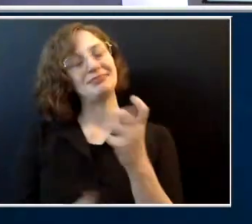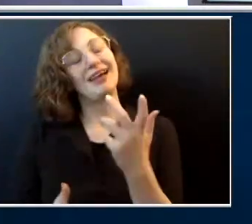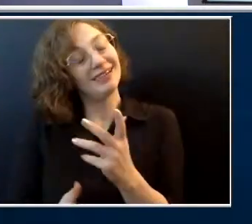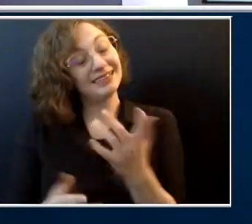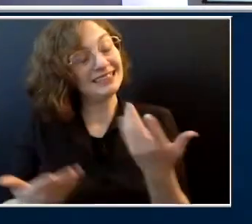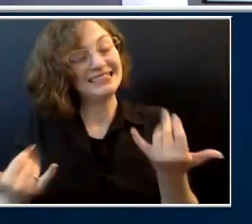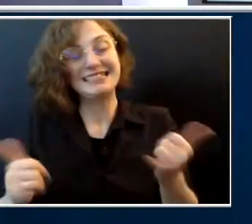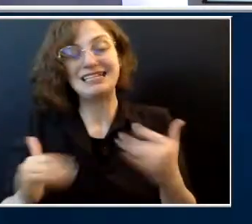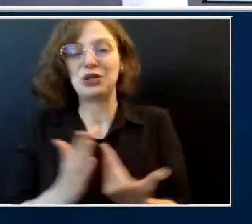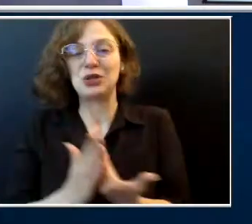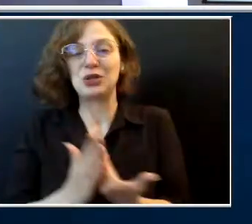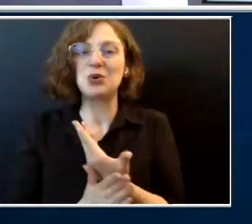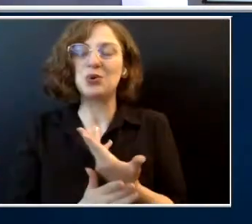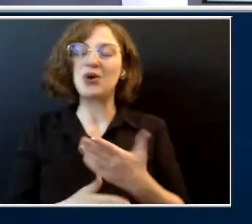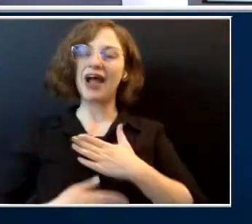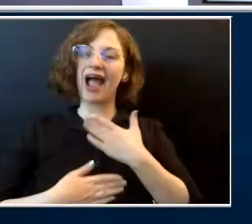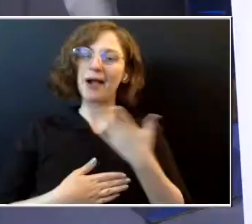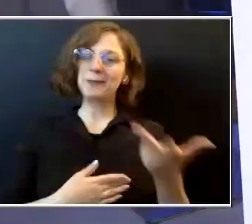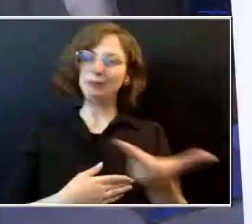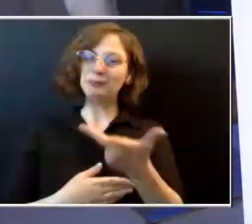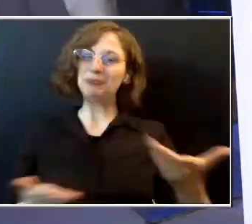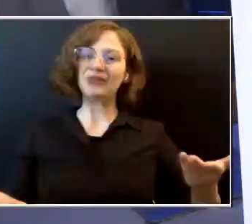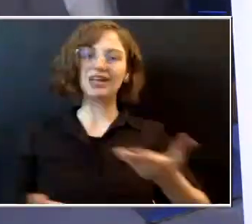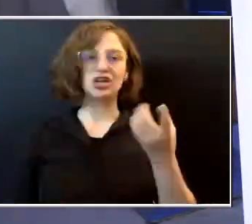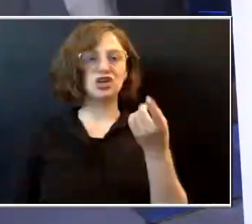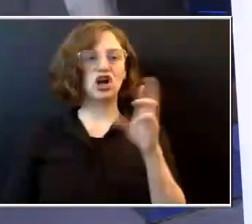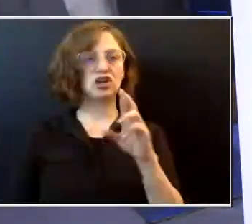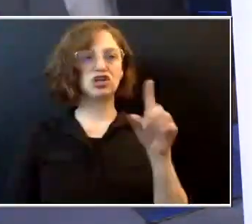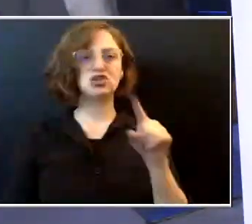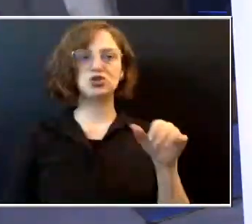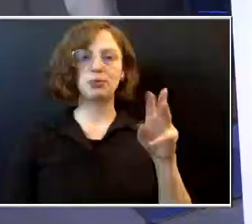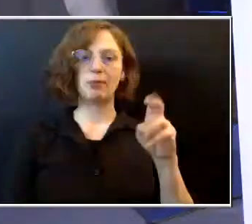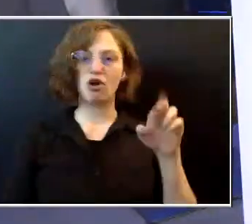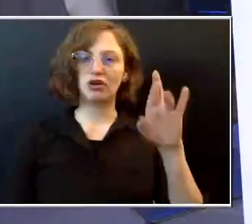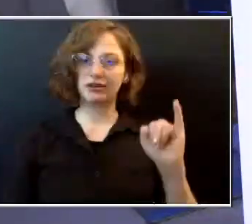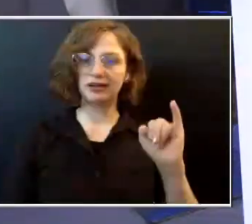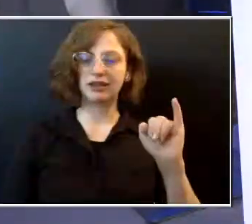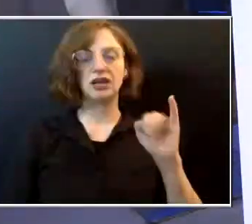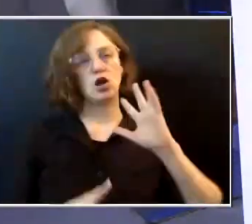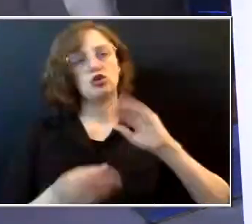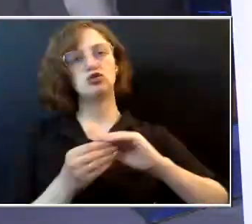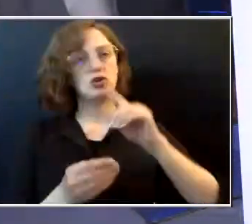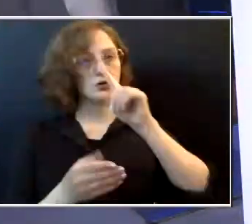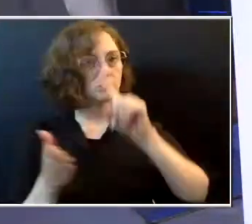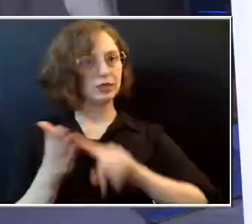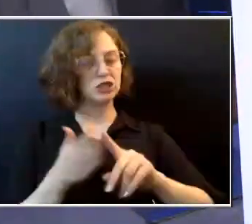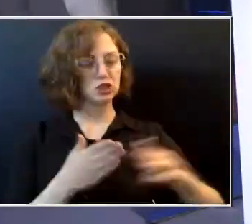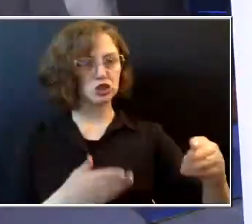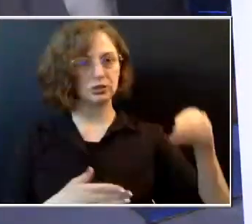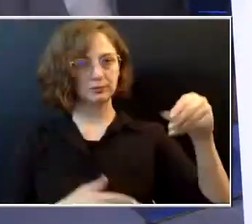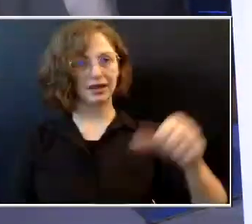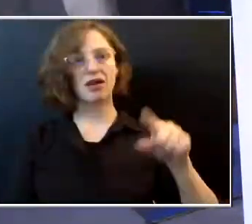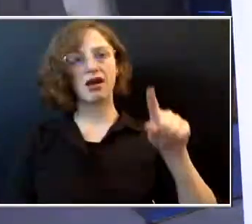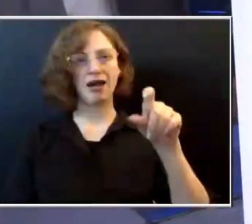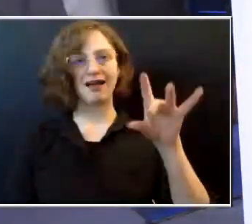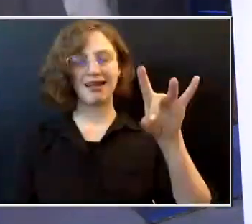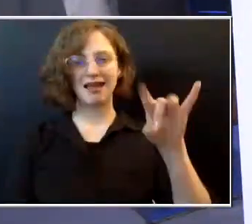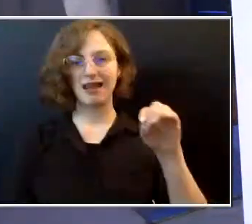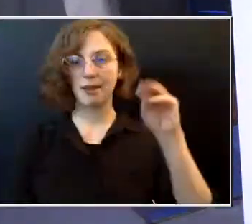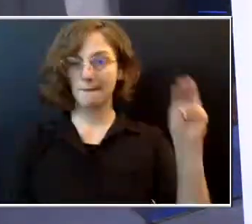here. Dr. Samari, total research spending reached $180 million in fiscal year 23. How did that